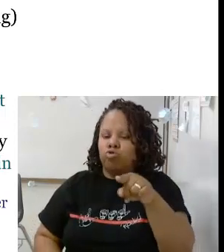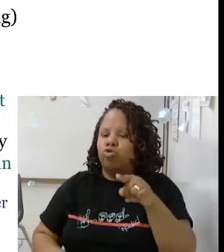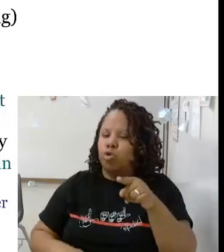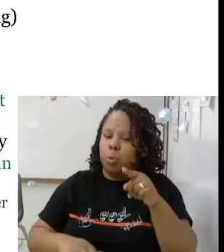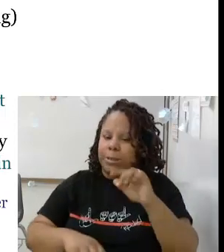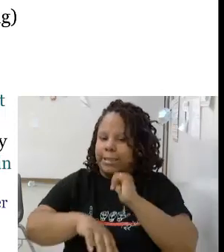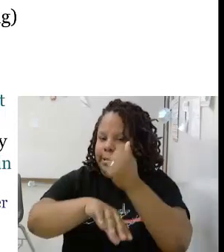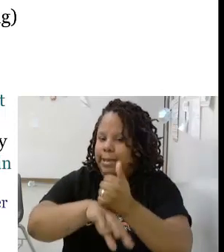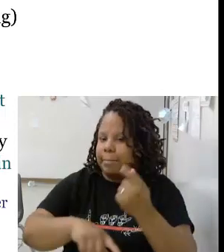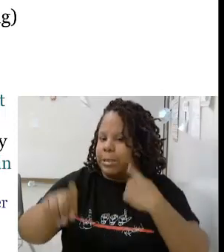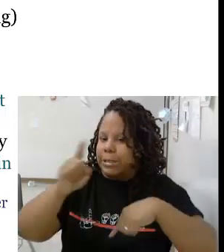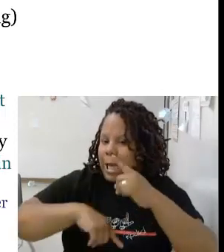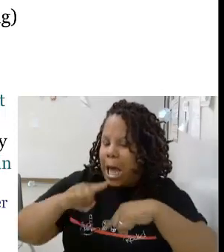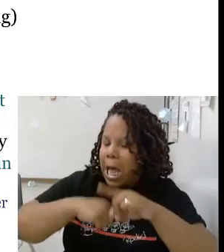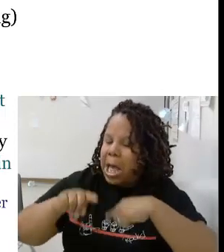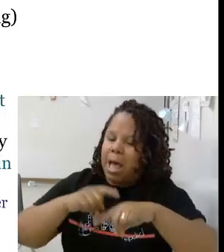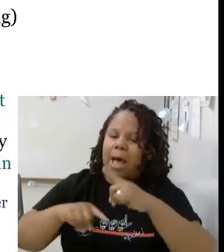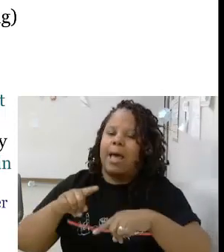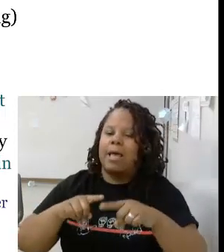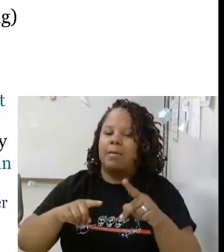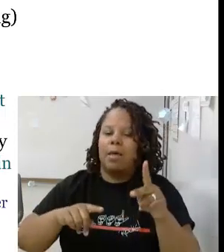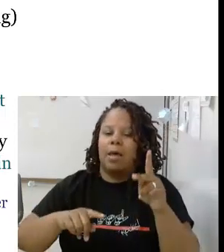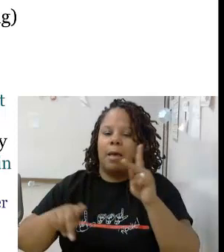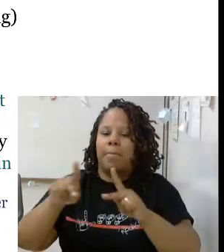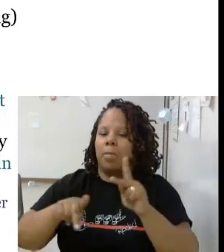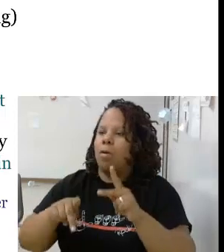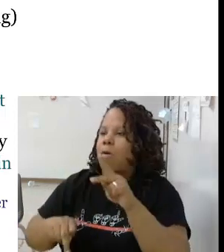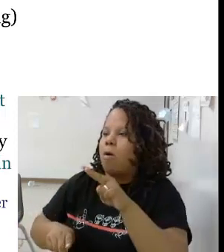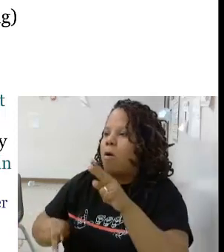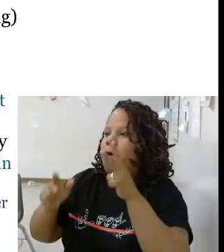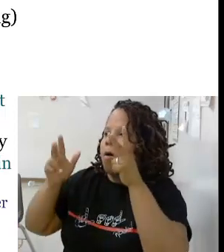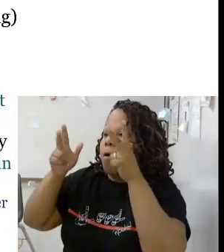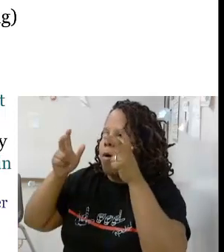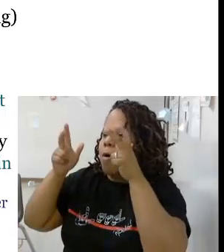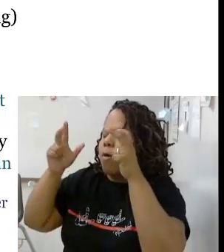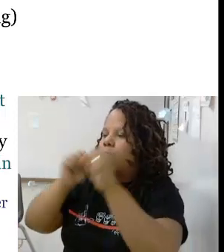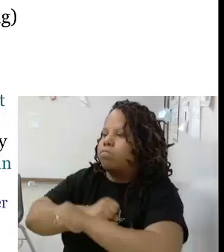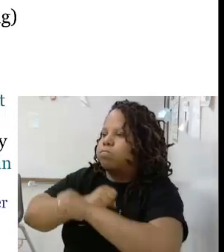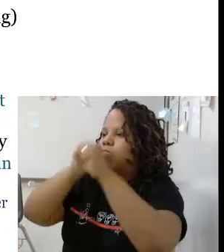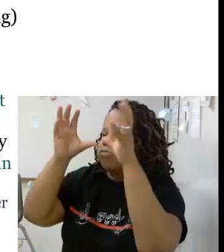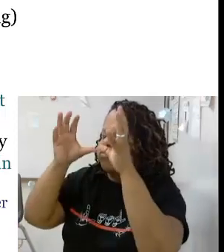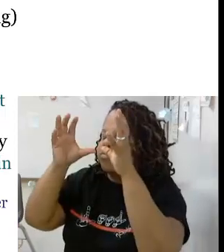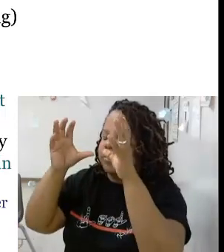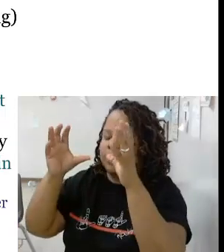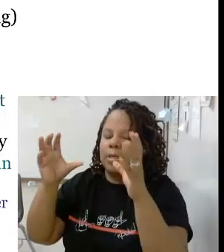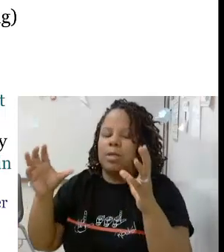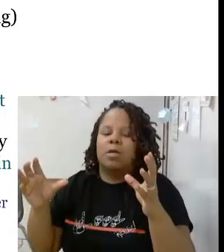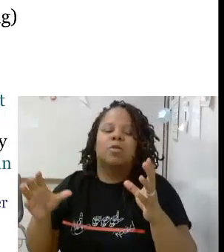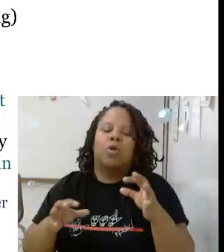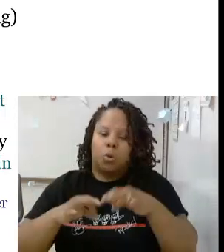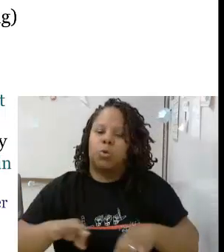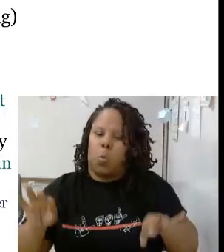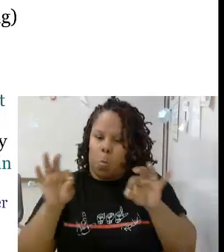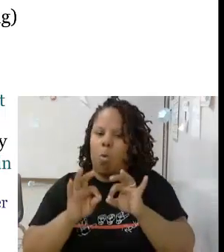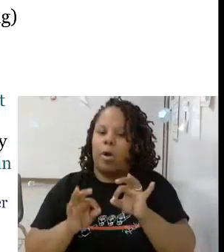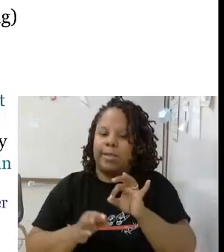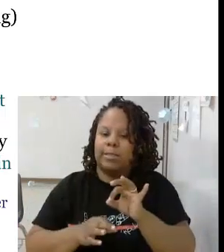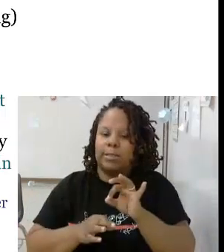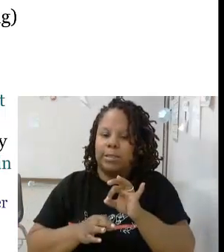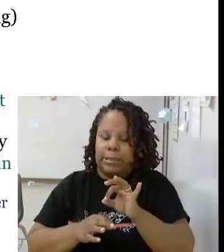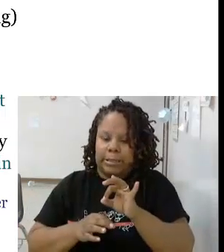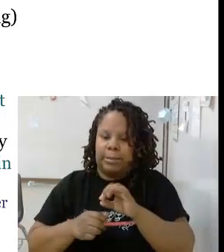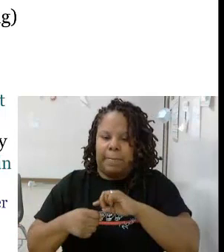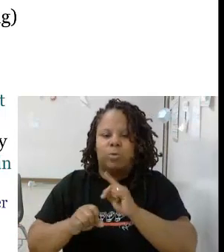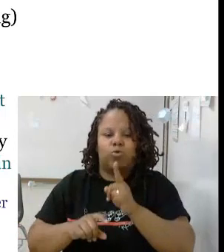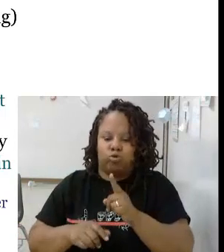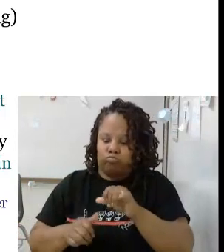are referring to nouns, that you're referring to them in the same spot. Because when you point to another spot and you're referring